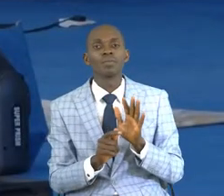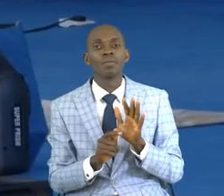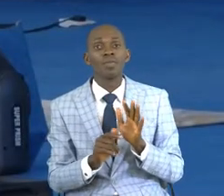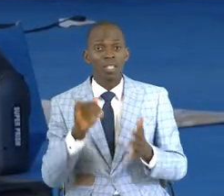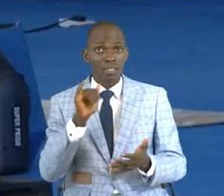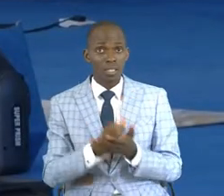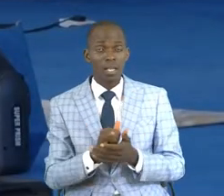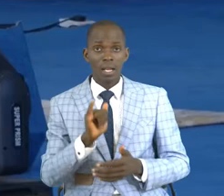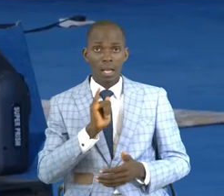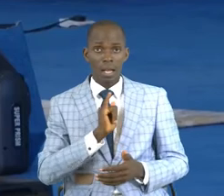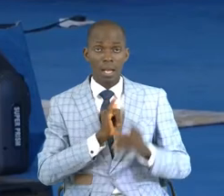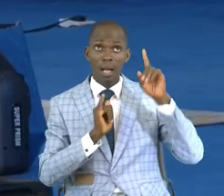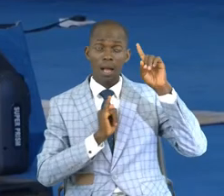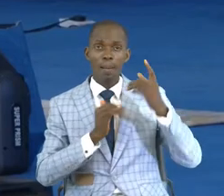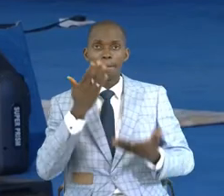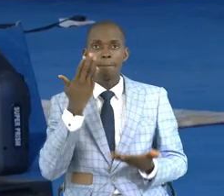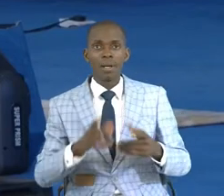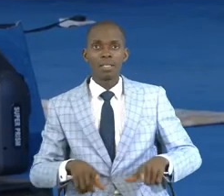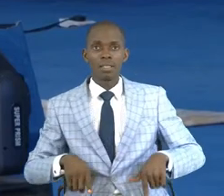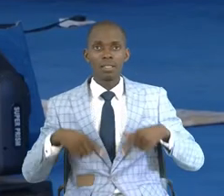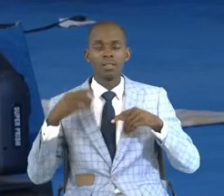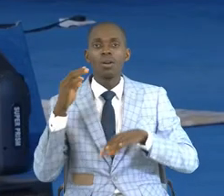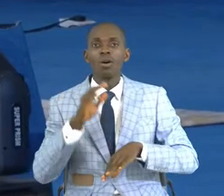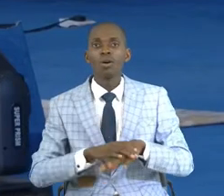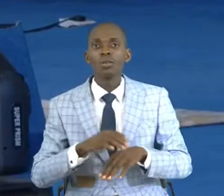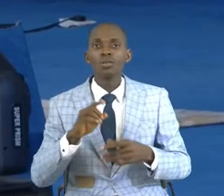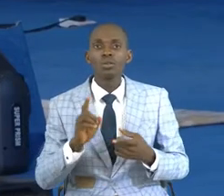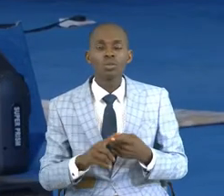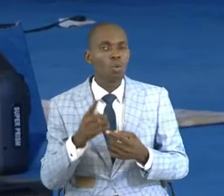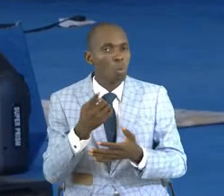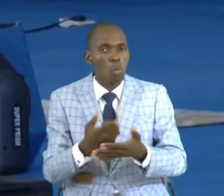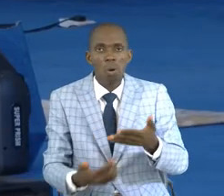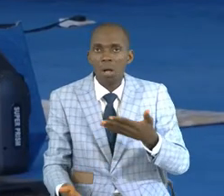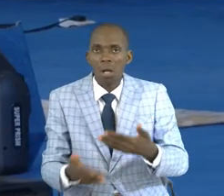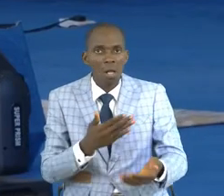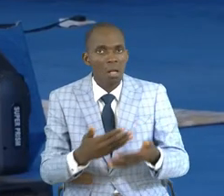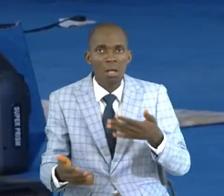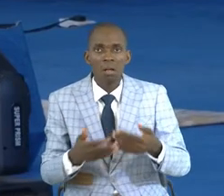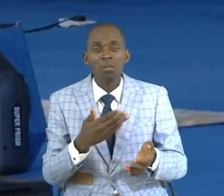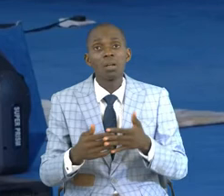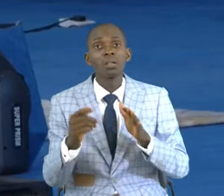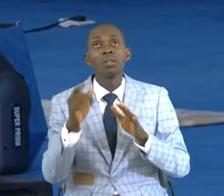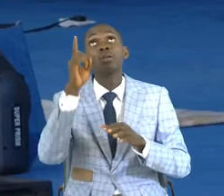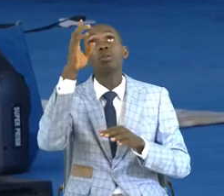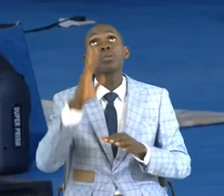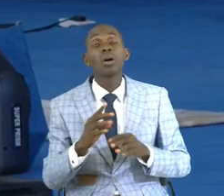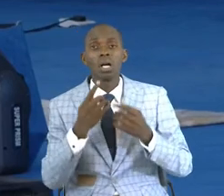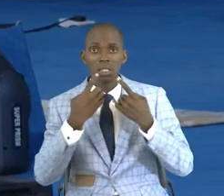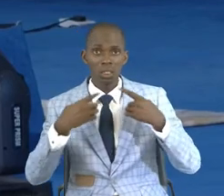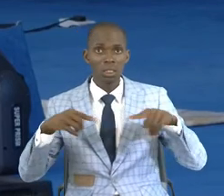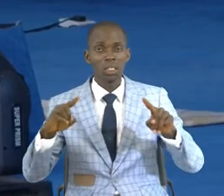might live unto God, unto whatever God declares and decides